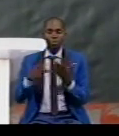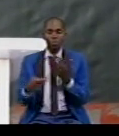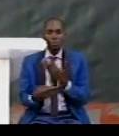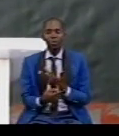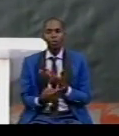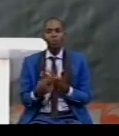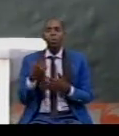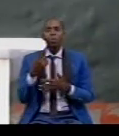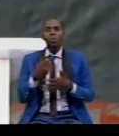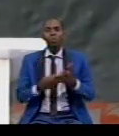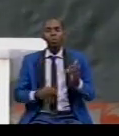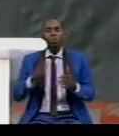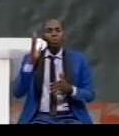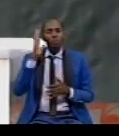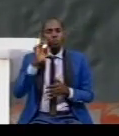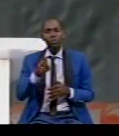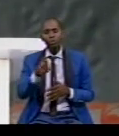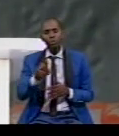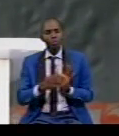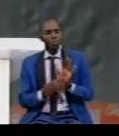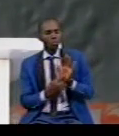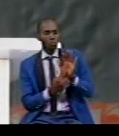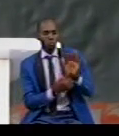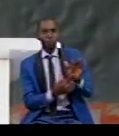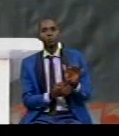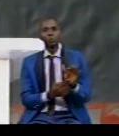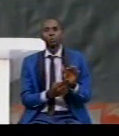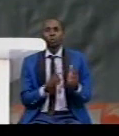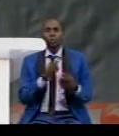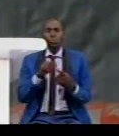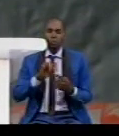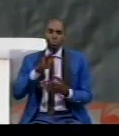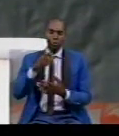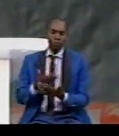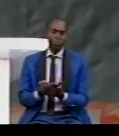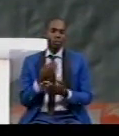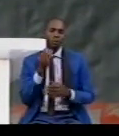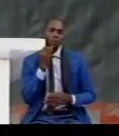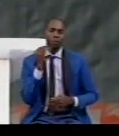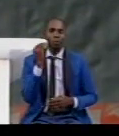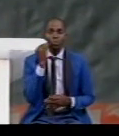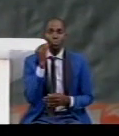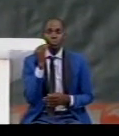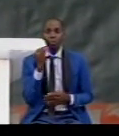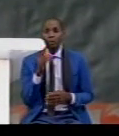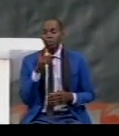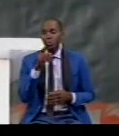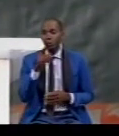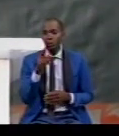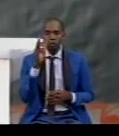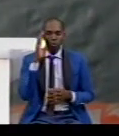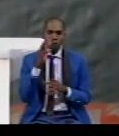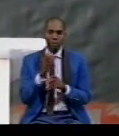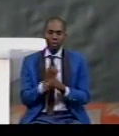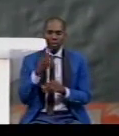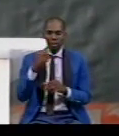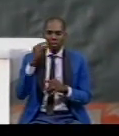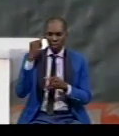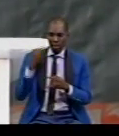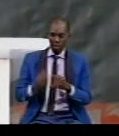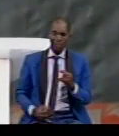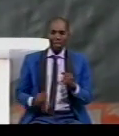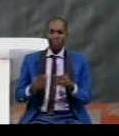home? That is what we call last minute blessings, last minute miracles. You can get